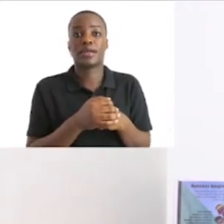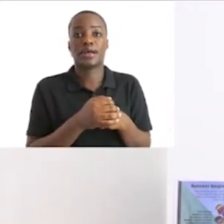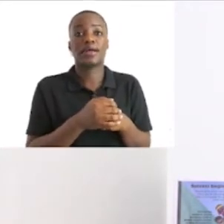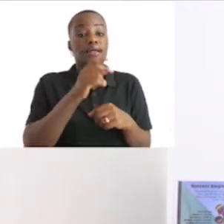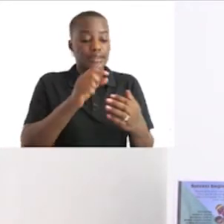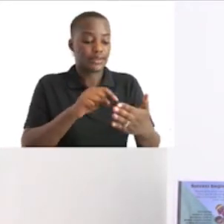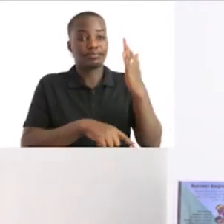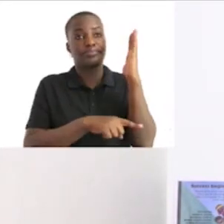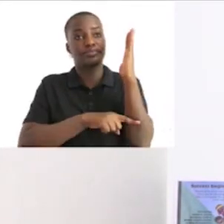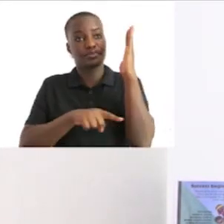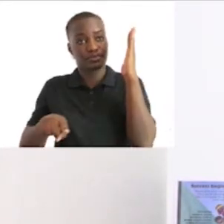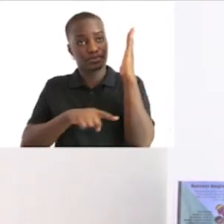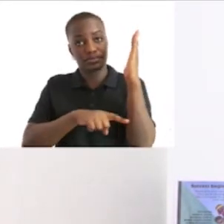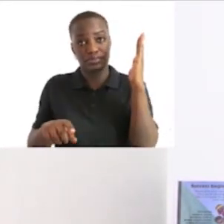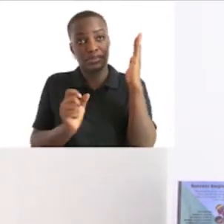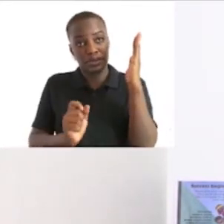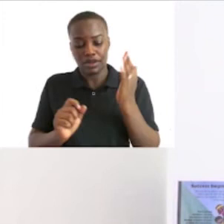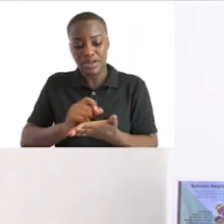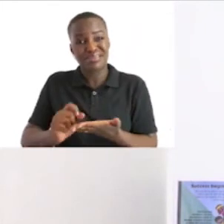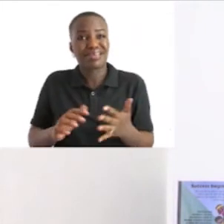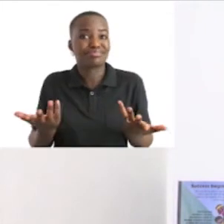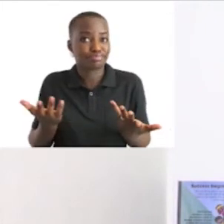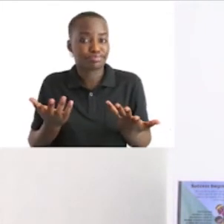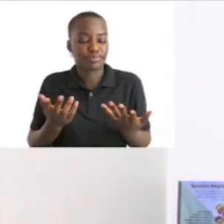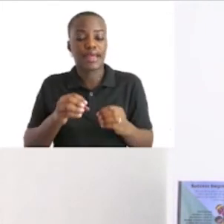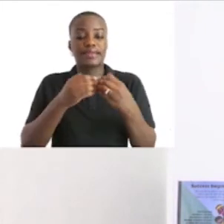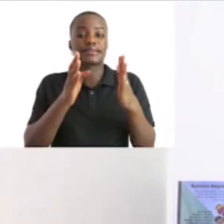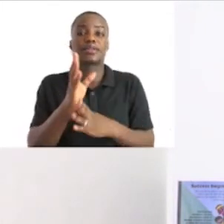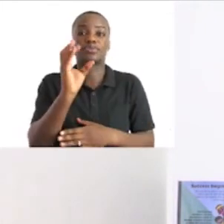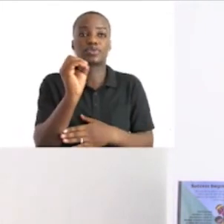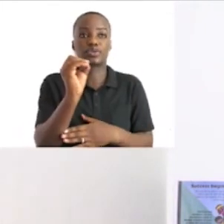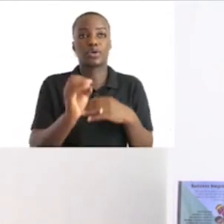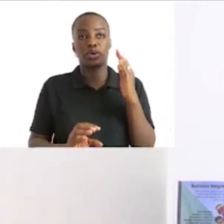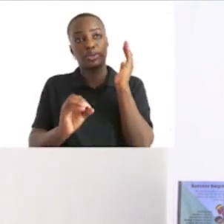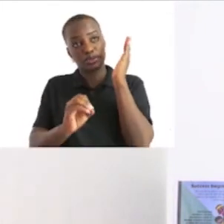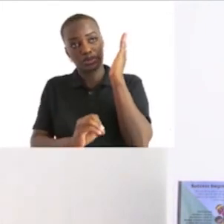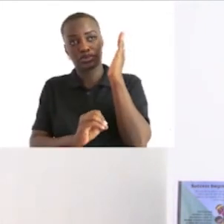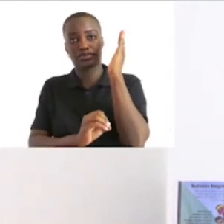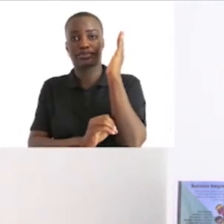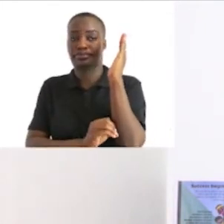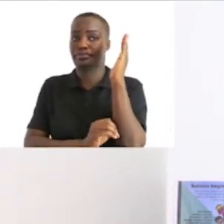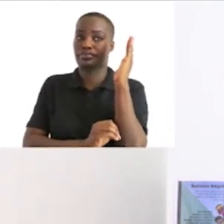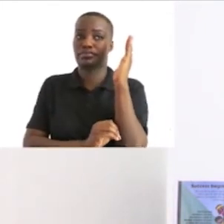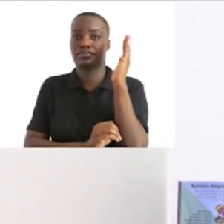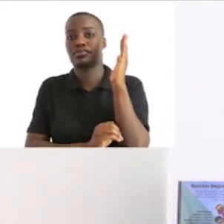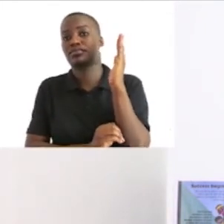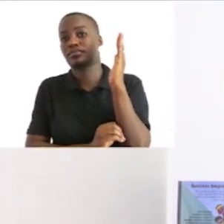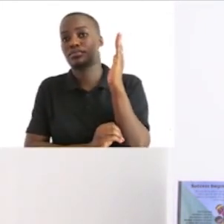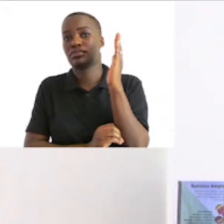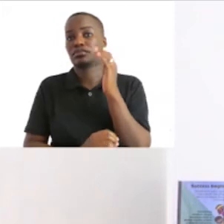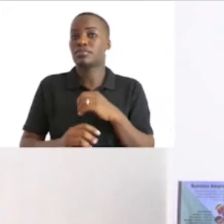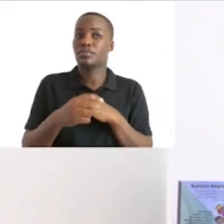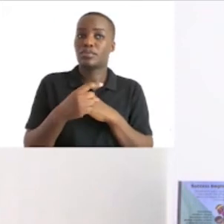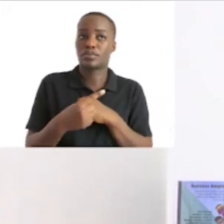finger again and start from 0 and count up to 3. Let's go together.